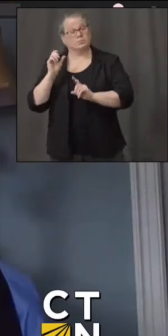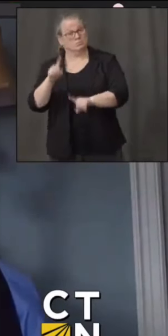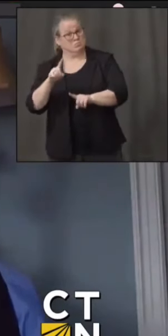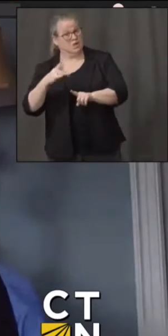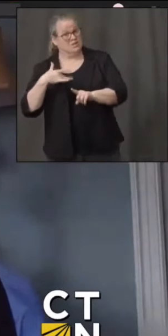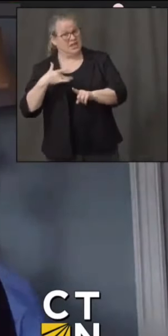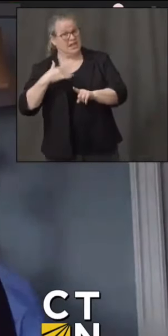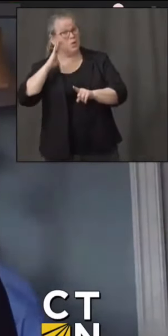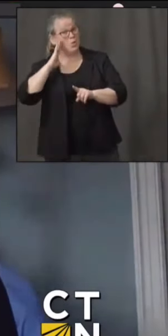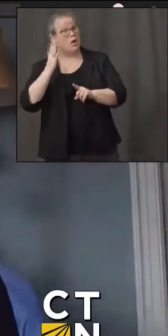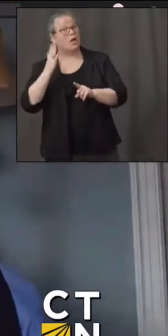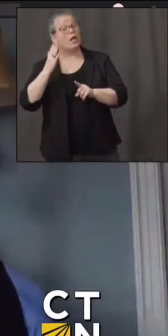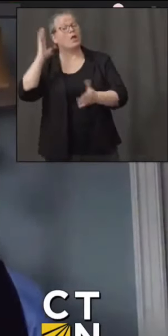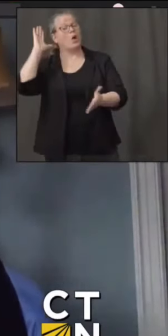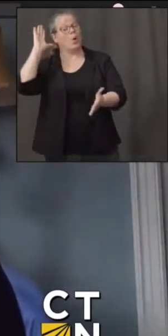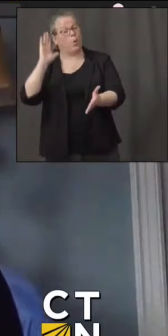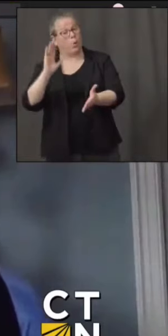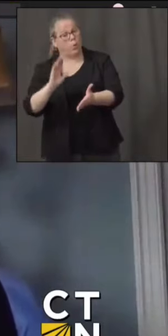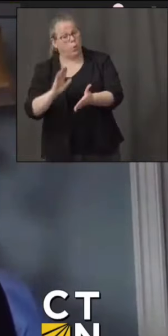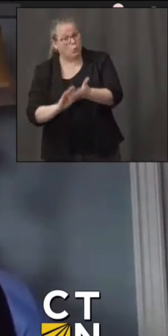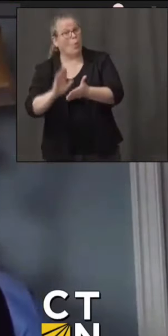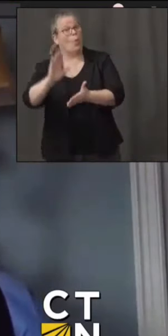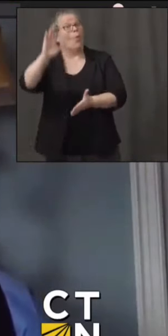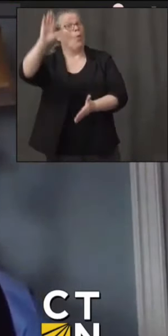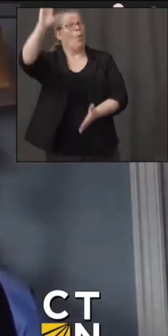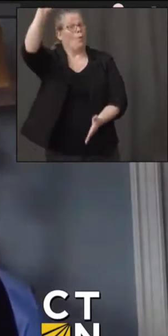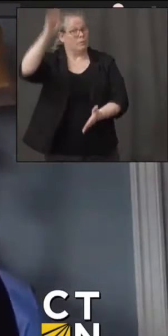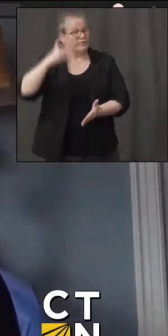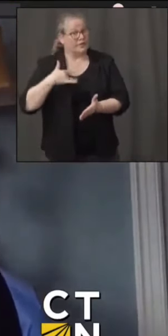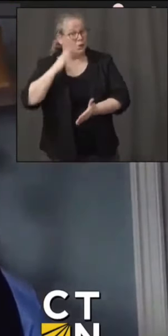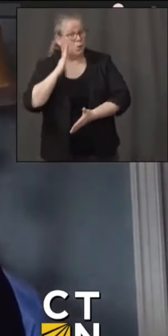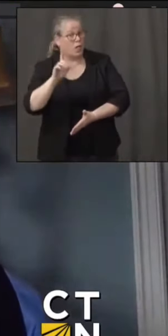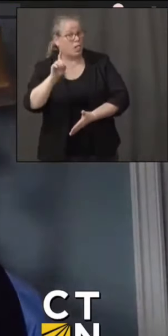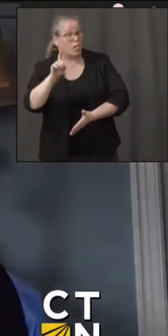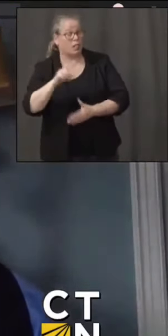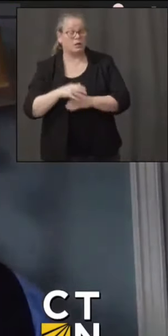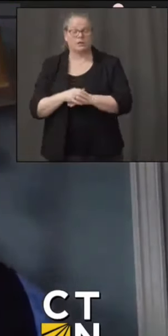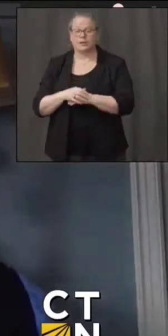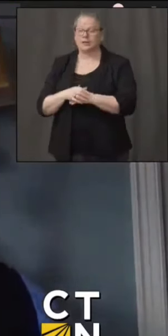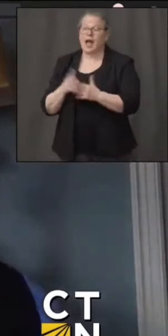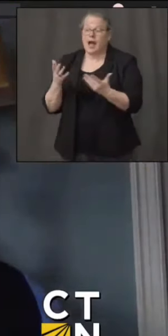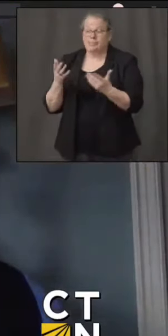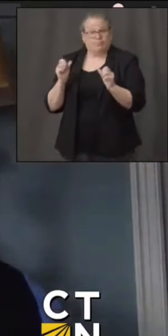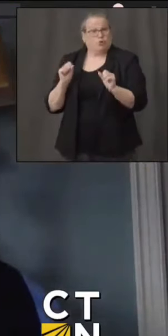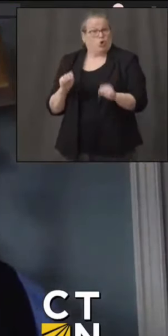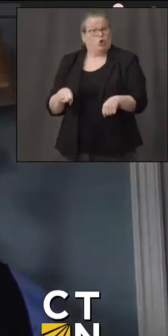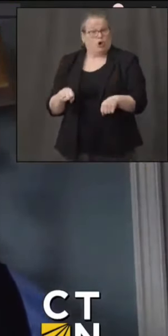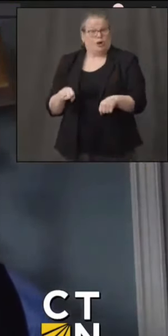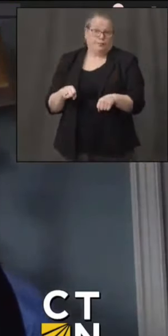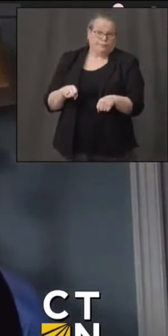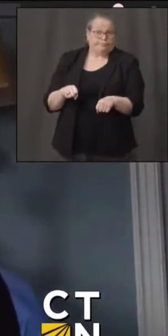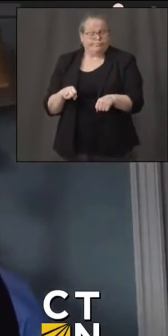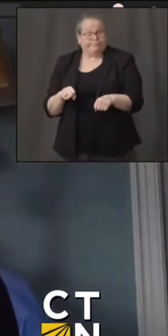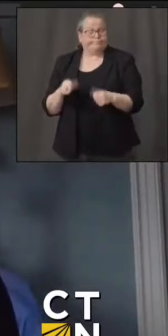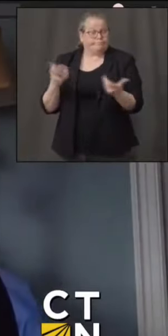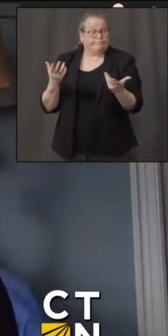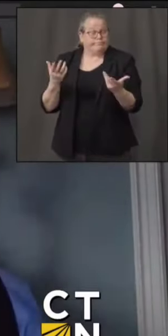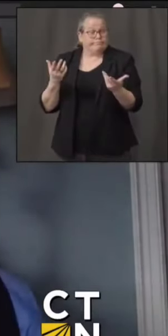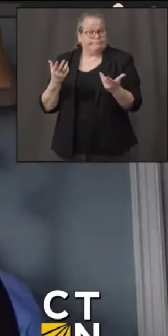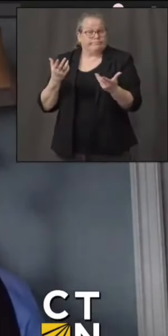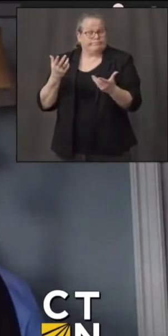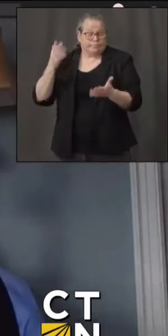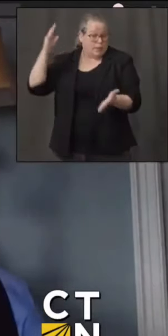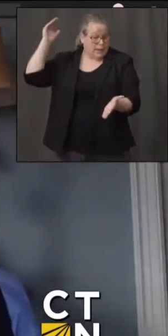There is always a chance of a second wave. One of the things that we have learned about